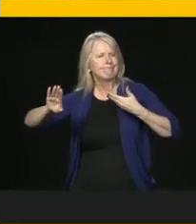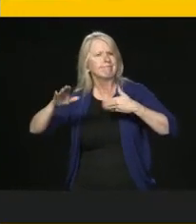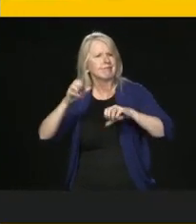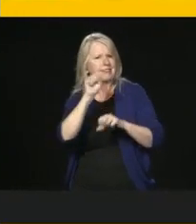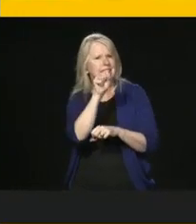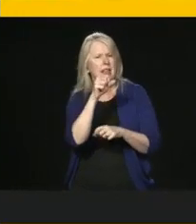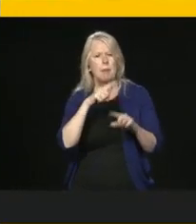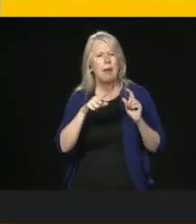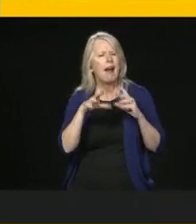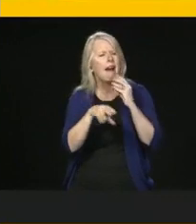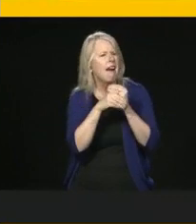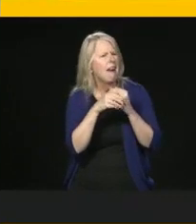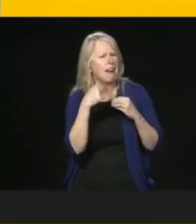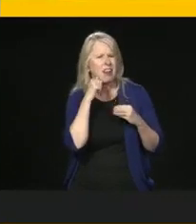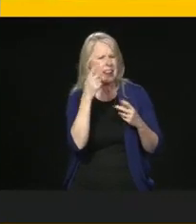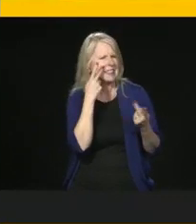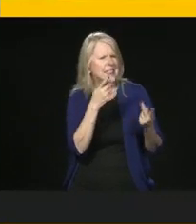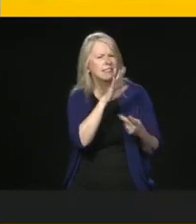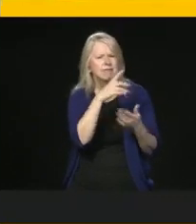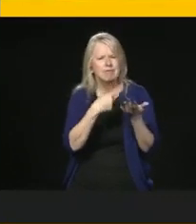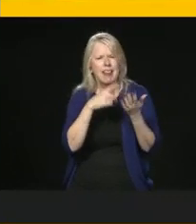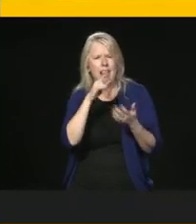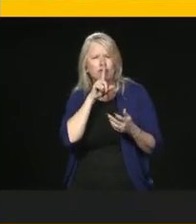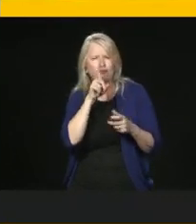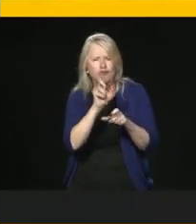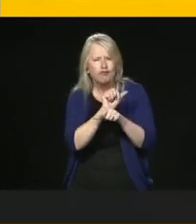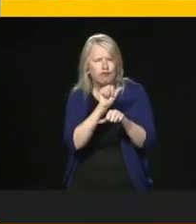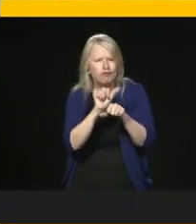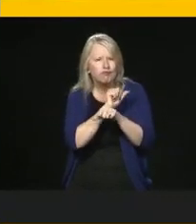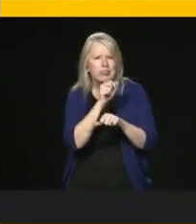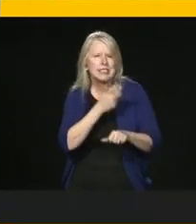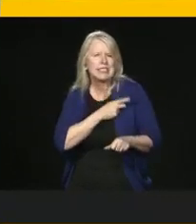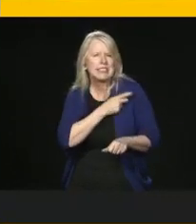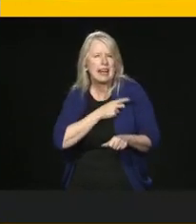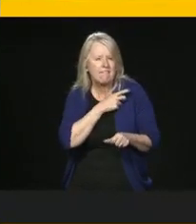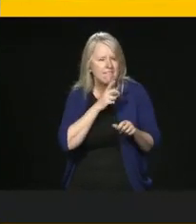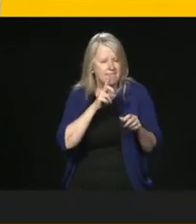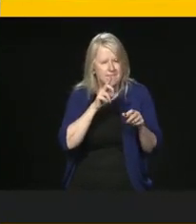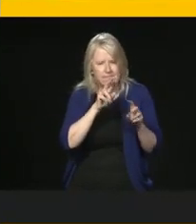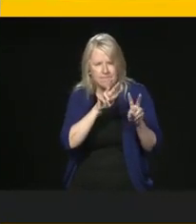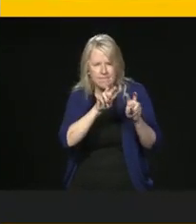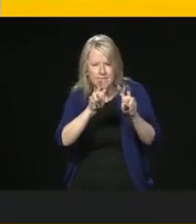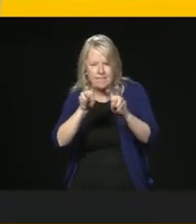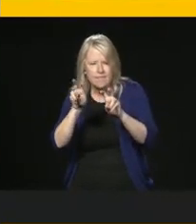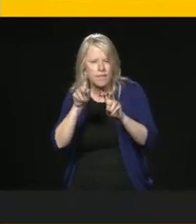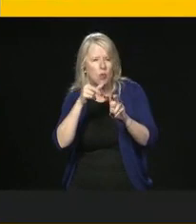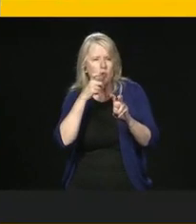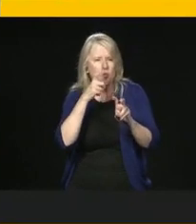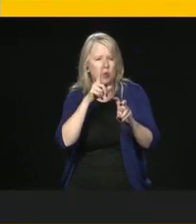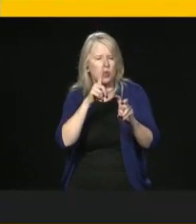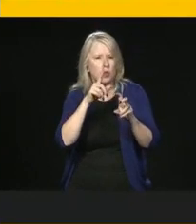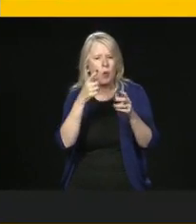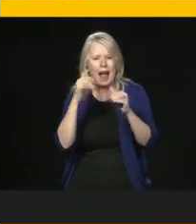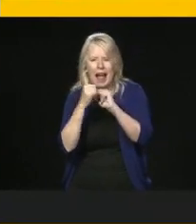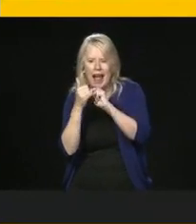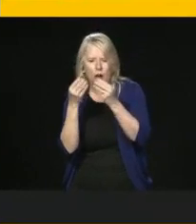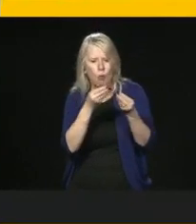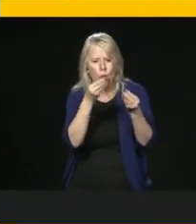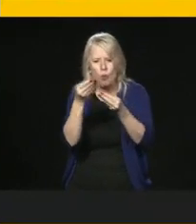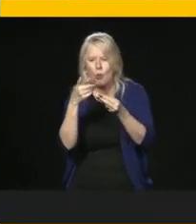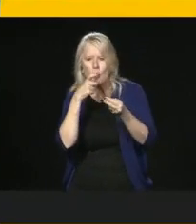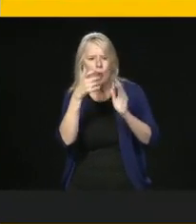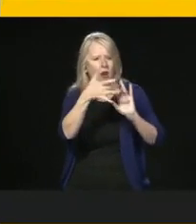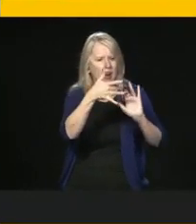detective work in terms of you know, identifying who's infected and who's had contact with them. I know that's done